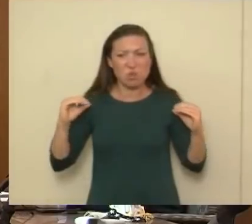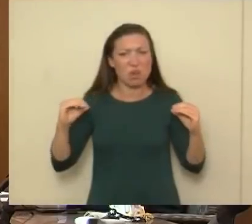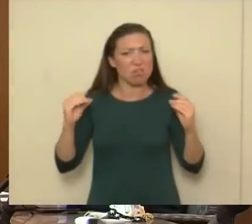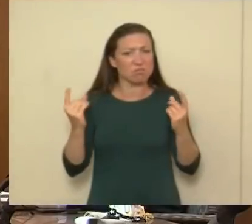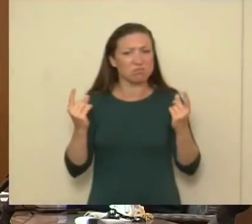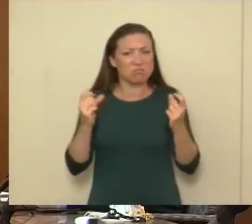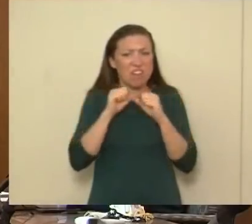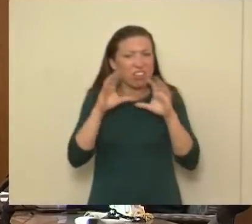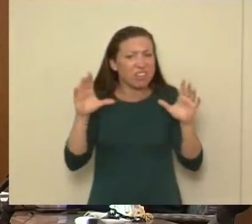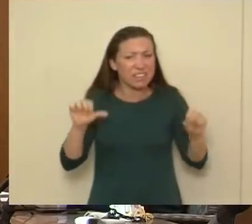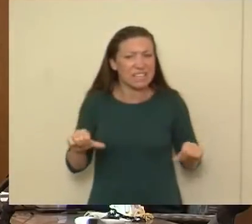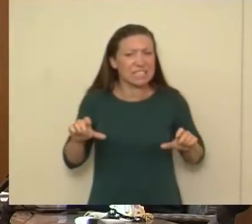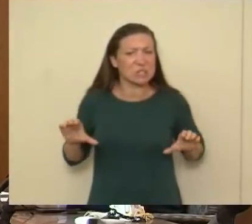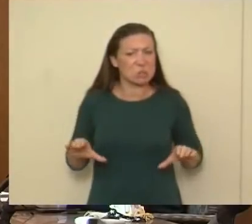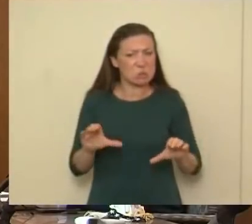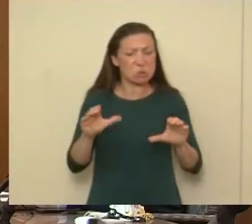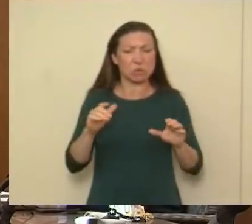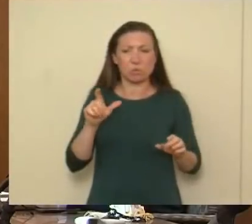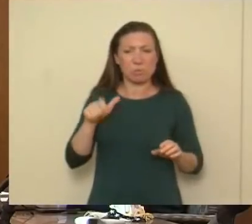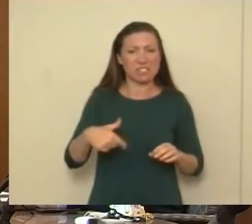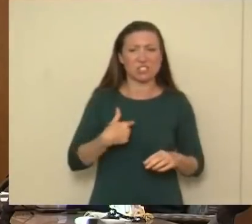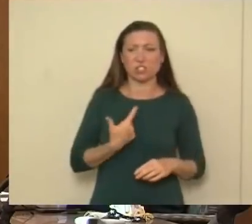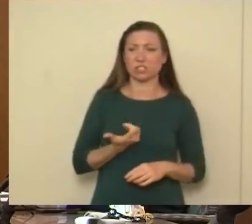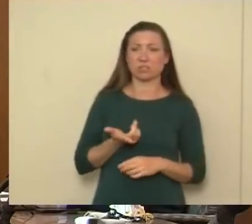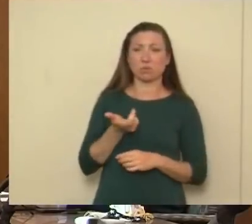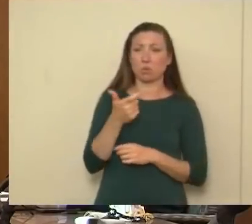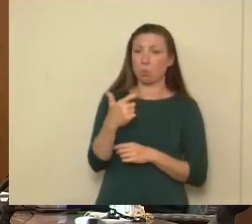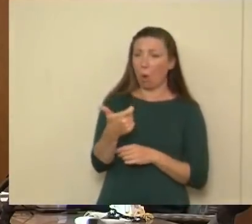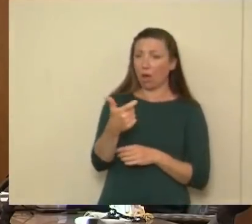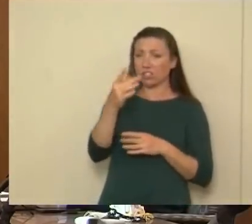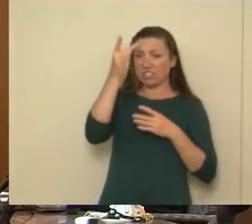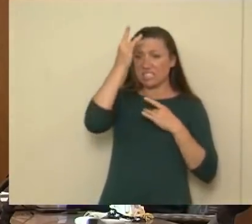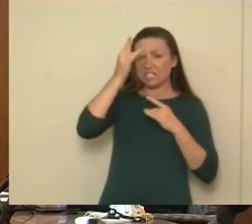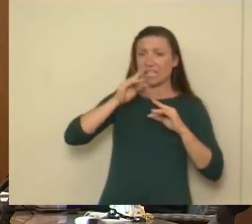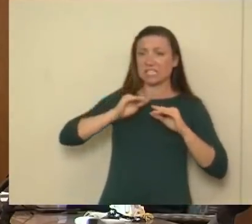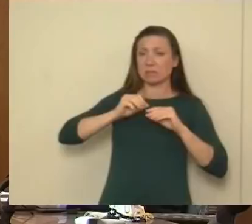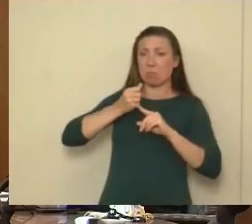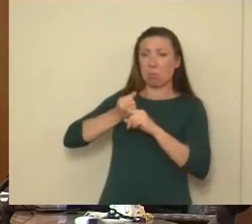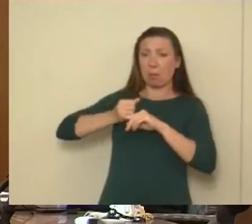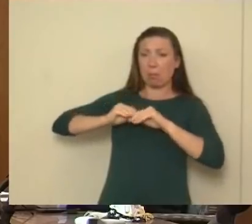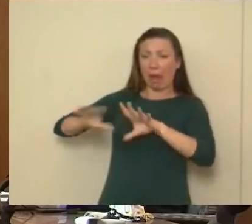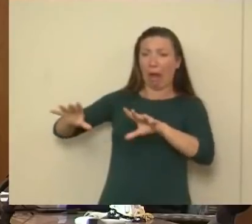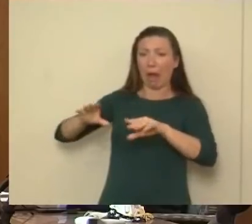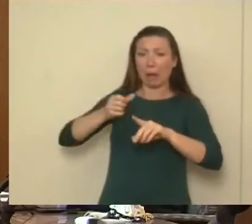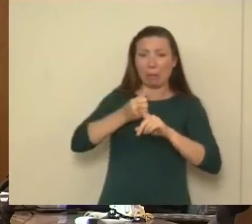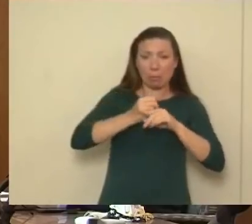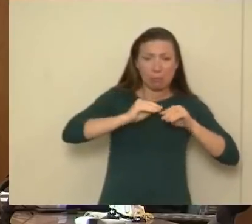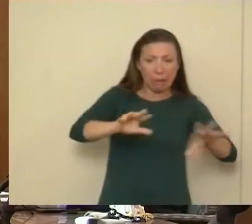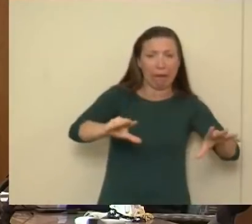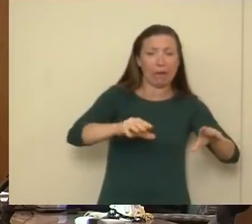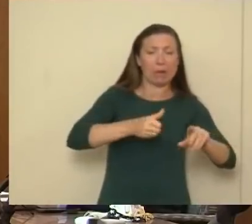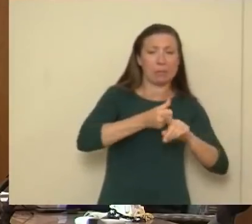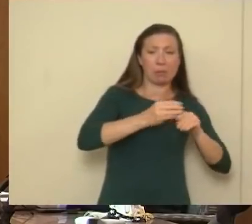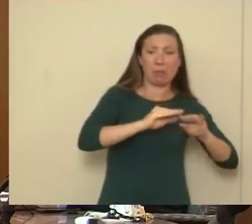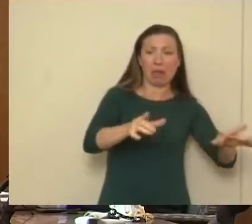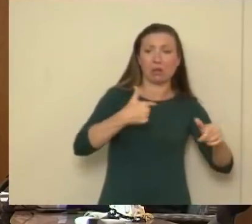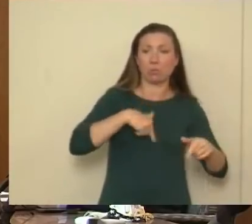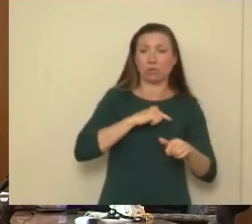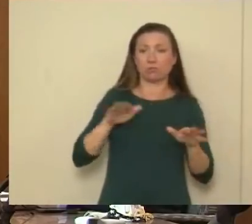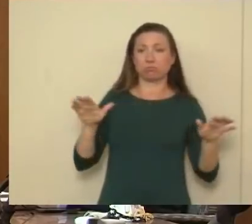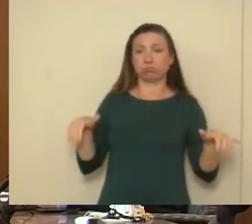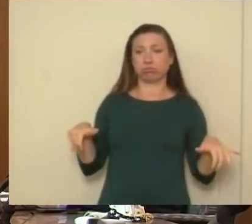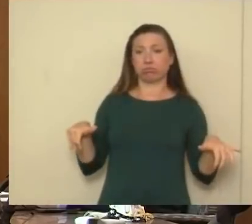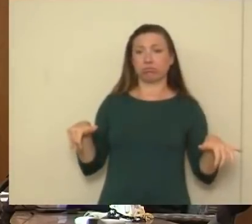its progress through these congregate settings, or is the state investigating other measures it can use